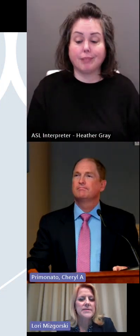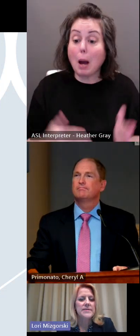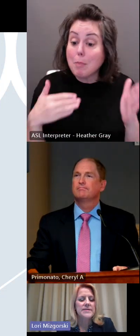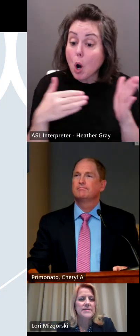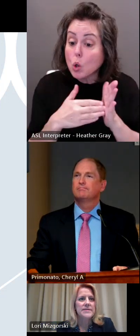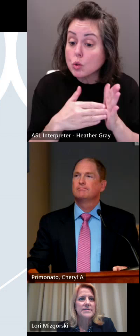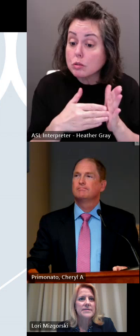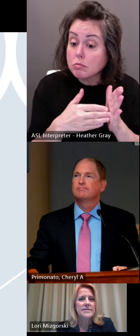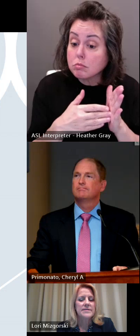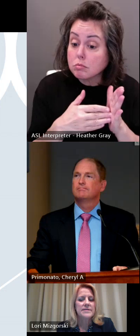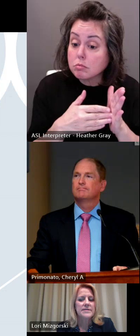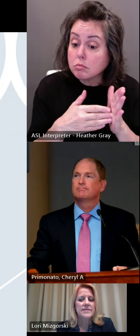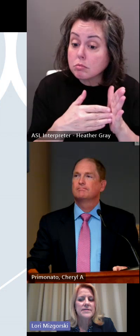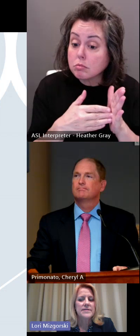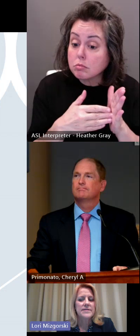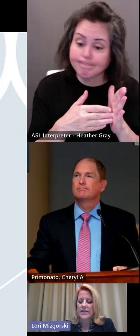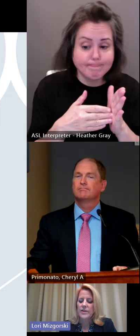opposed?